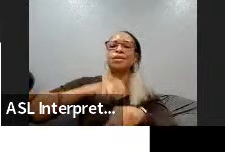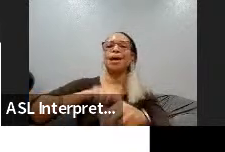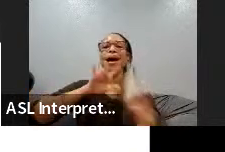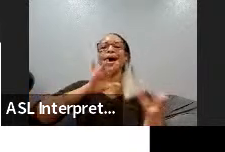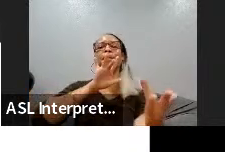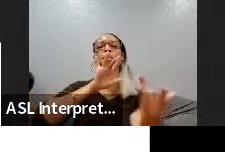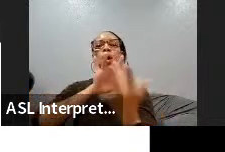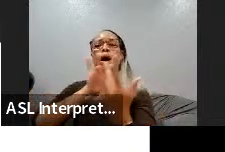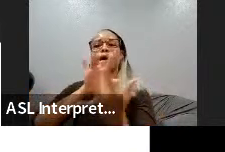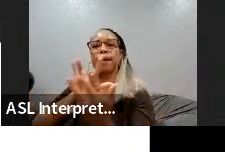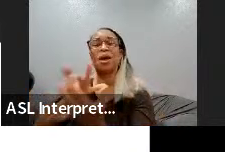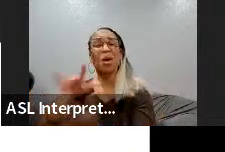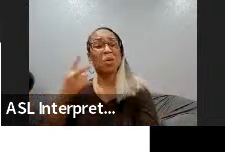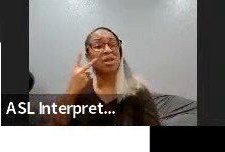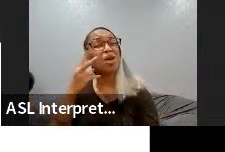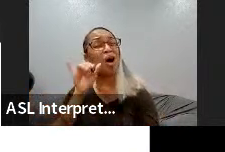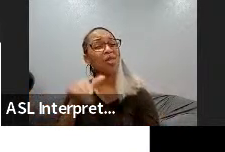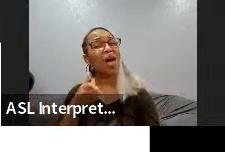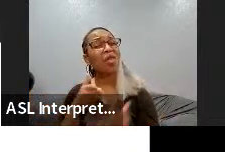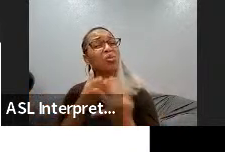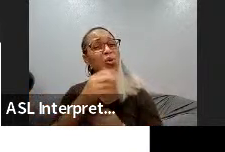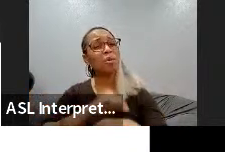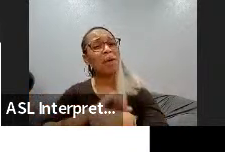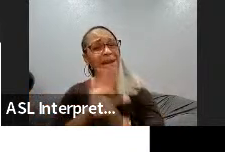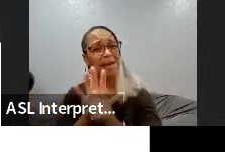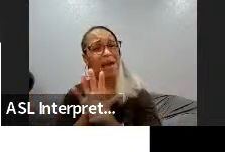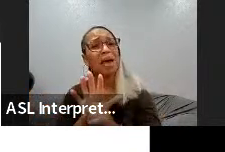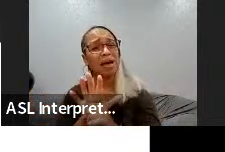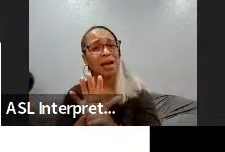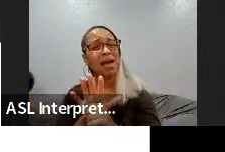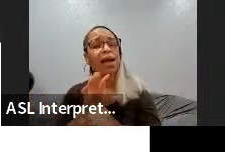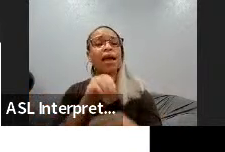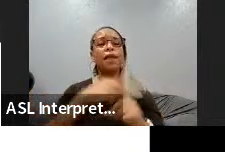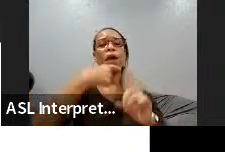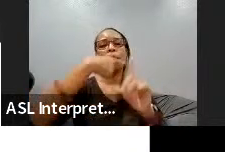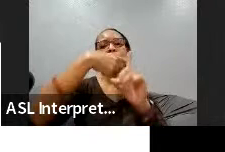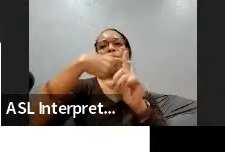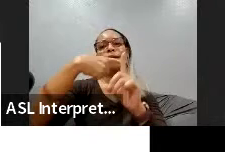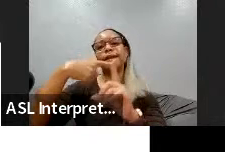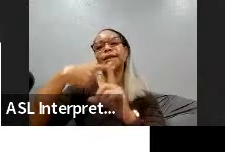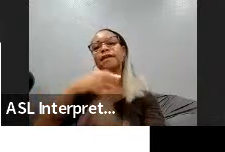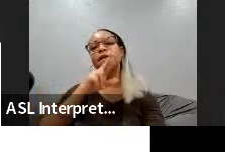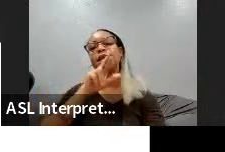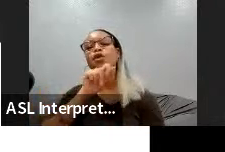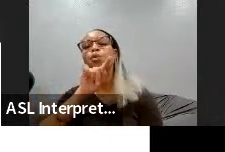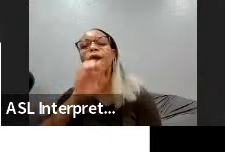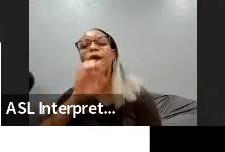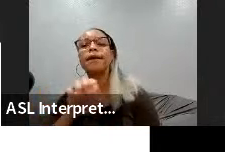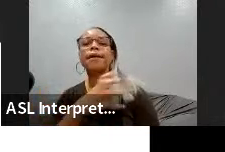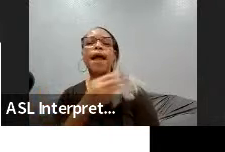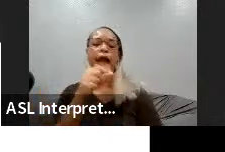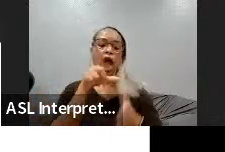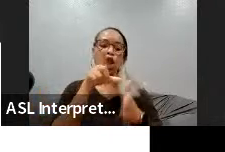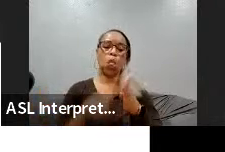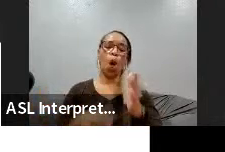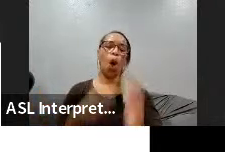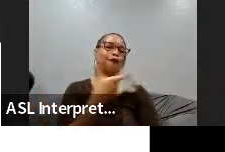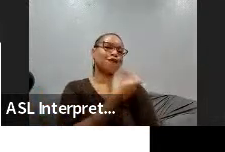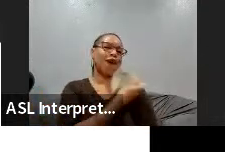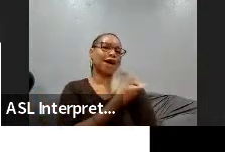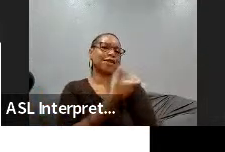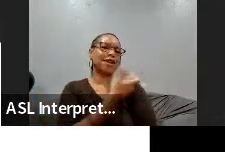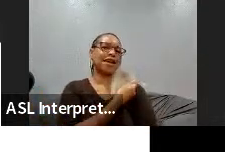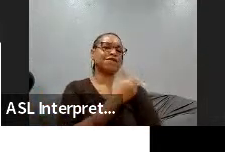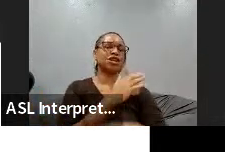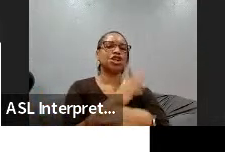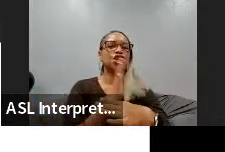that throughout the pandemic in their positivity rate, in their low vaccination rate, and their high